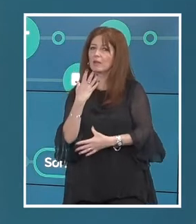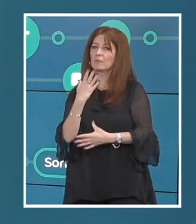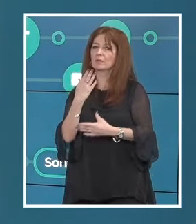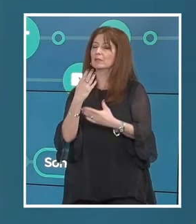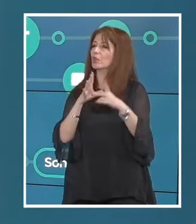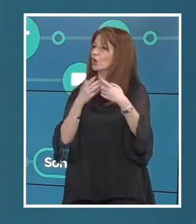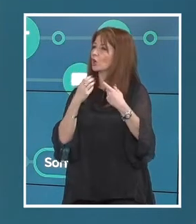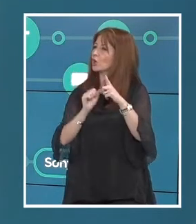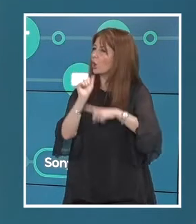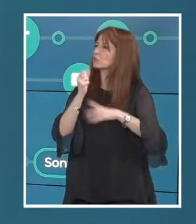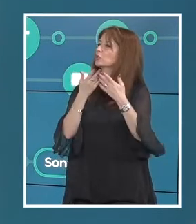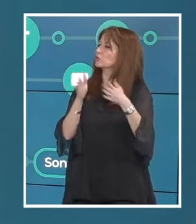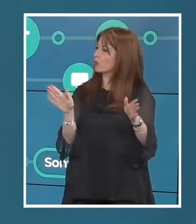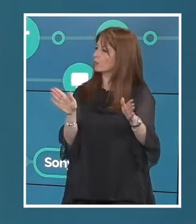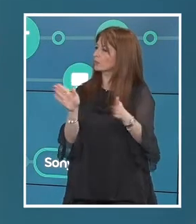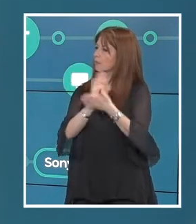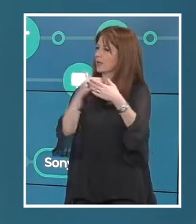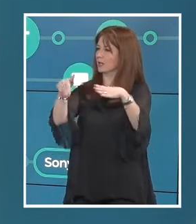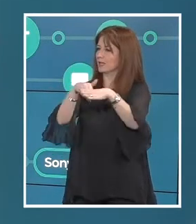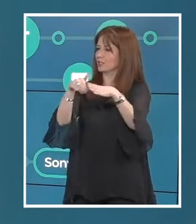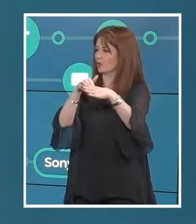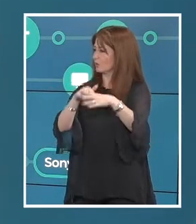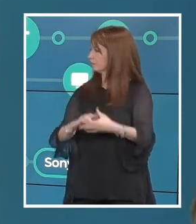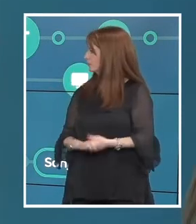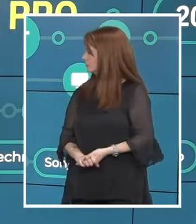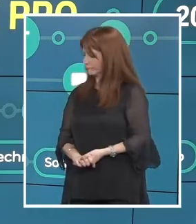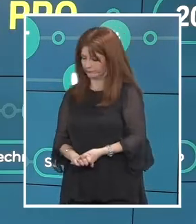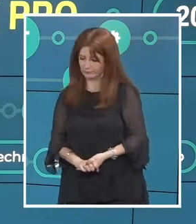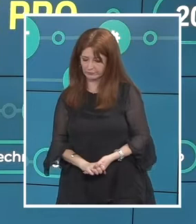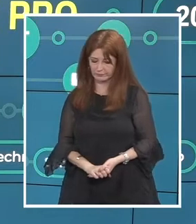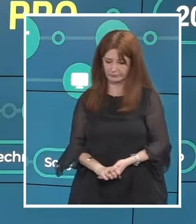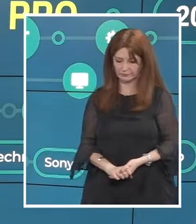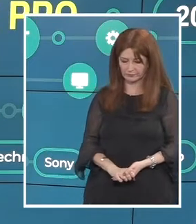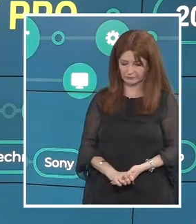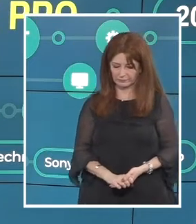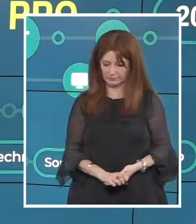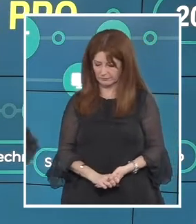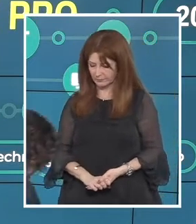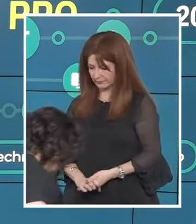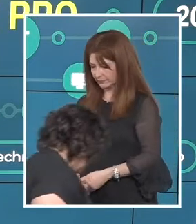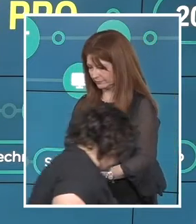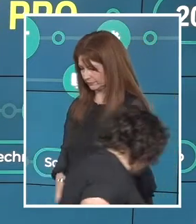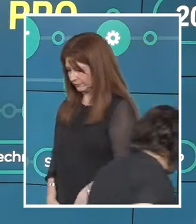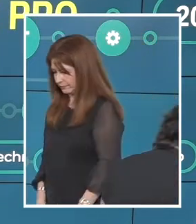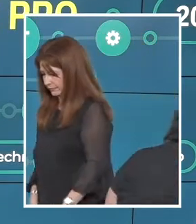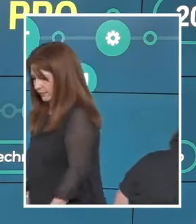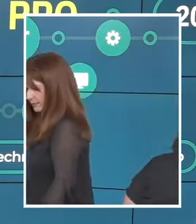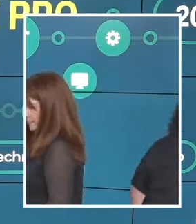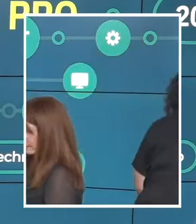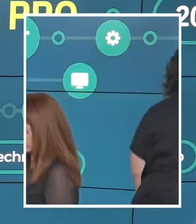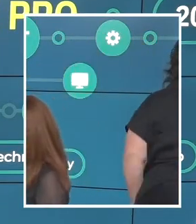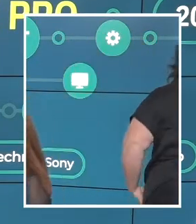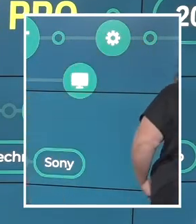around accessibility on our internal content. Great, thank you very much, Amy. Jane. Yeah.